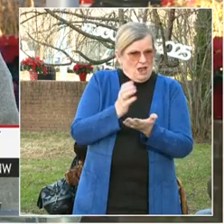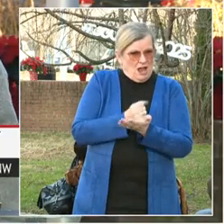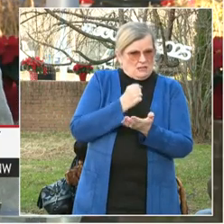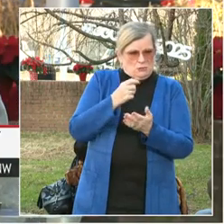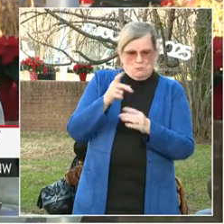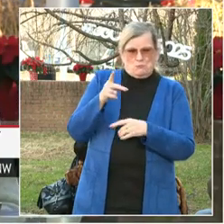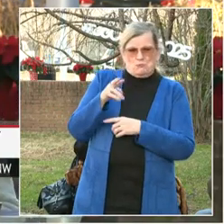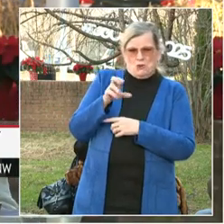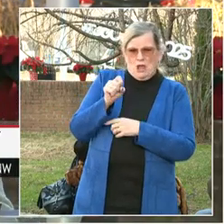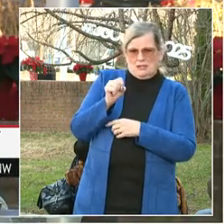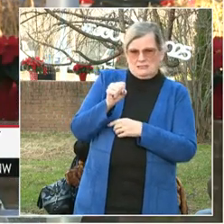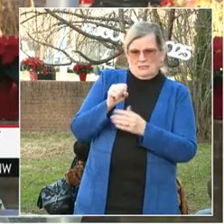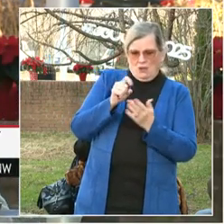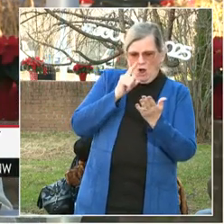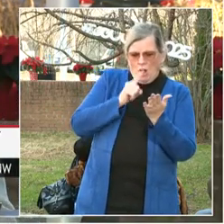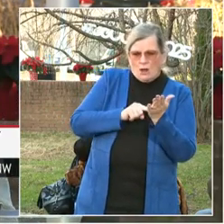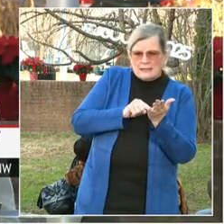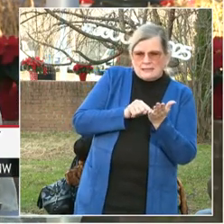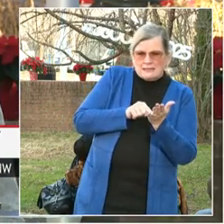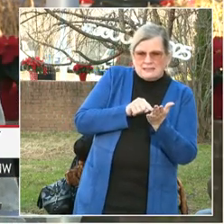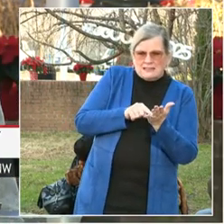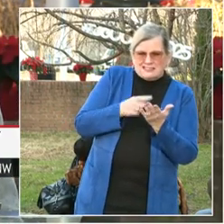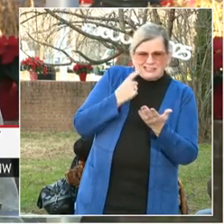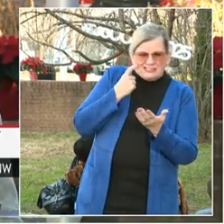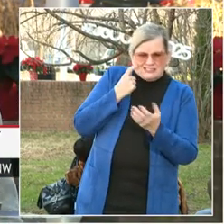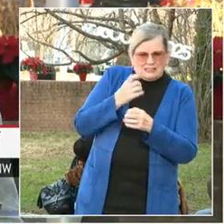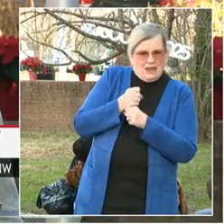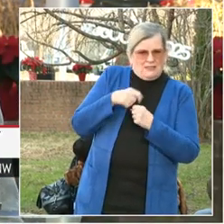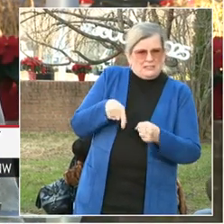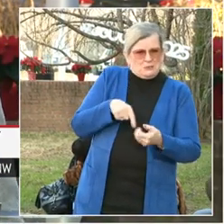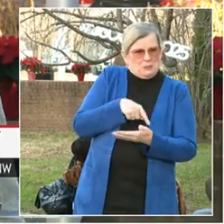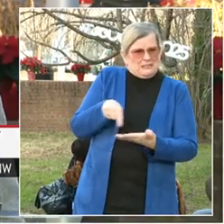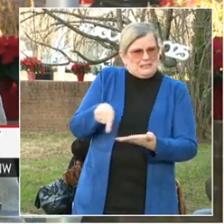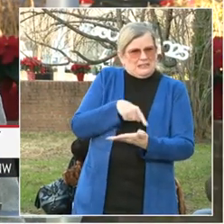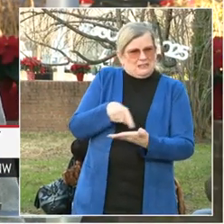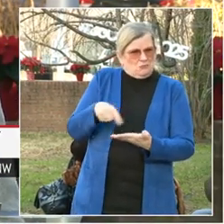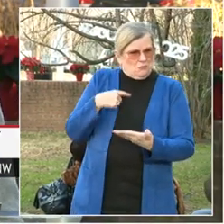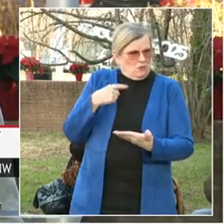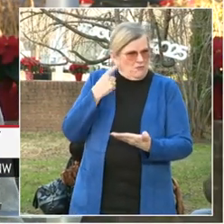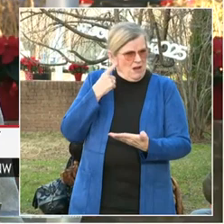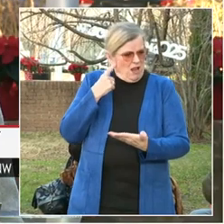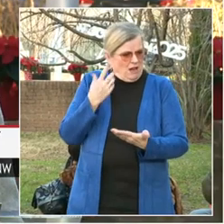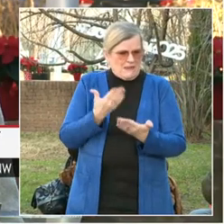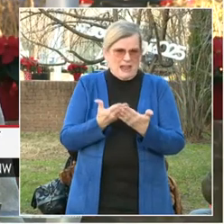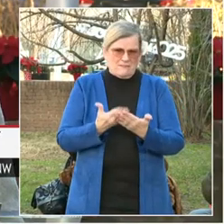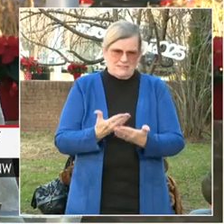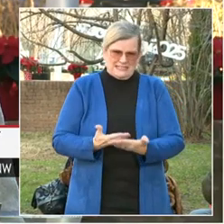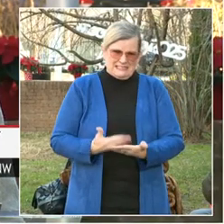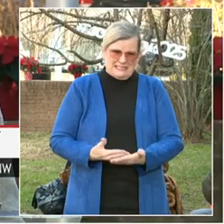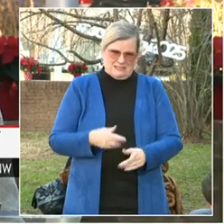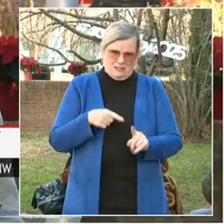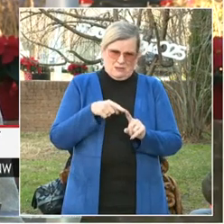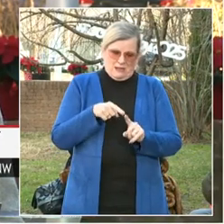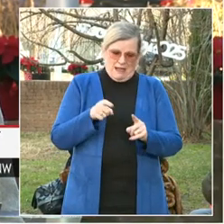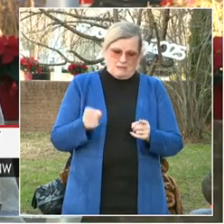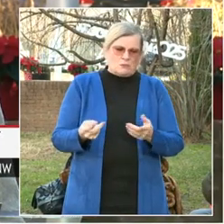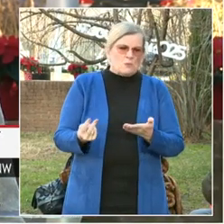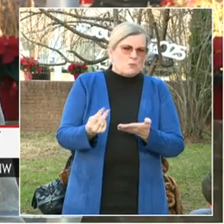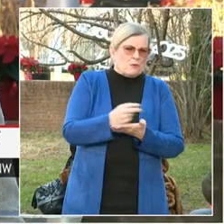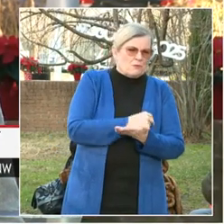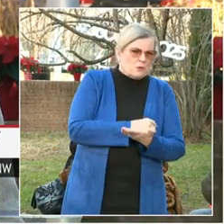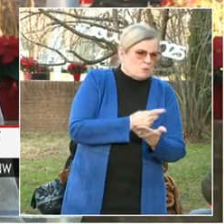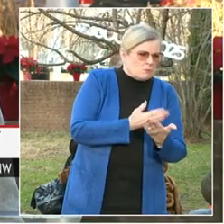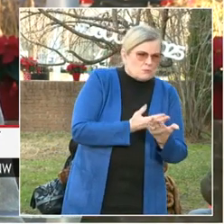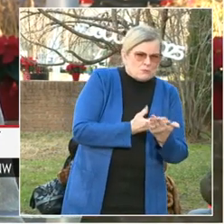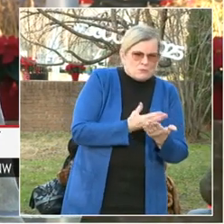the public this week. We understand that there's going to be a lot of evidence that has to be reviewed because of possibly faulty science in the firearms unit,